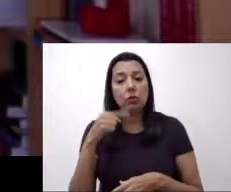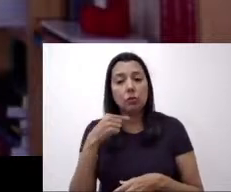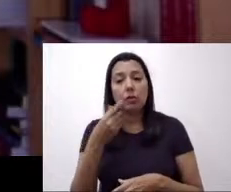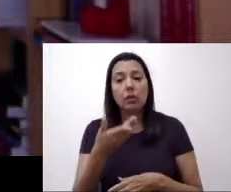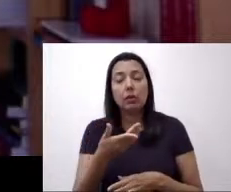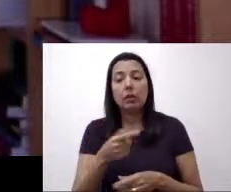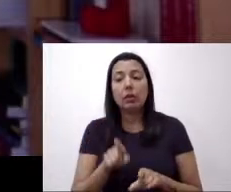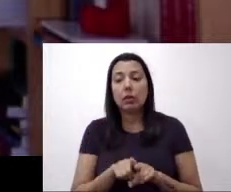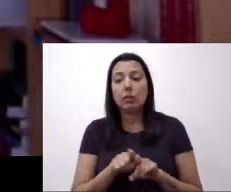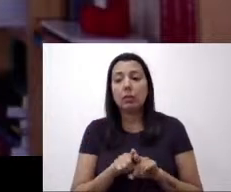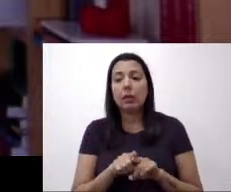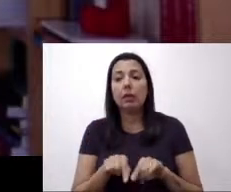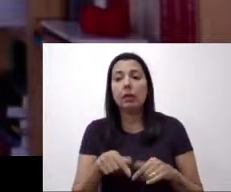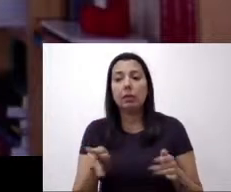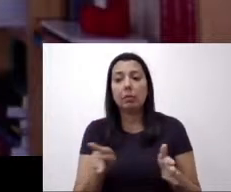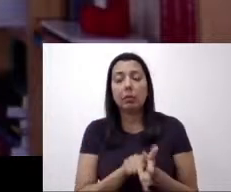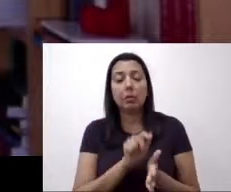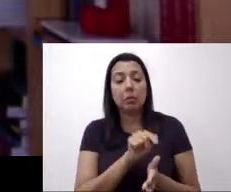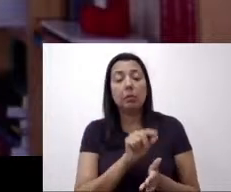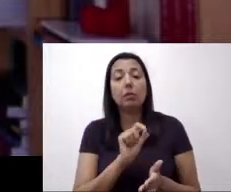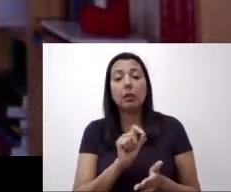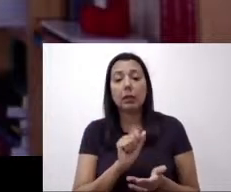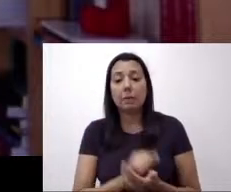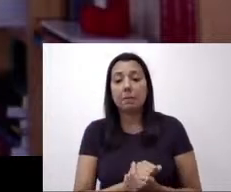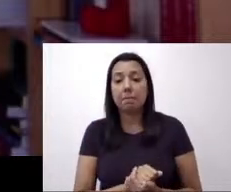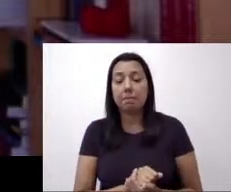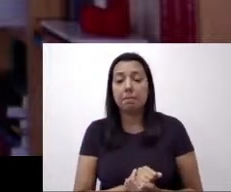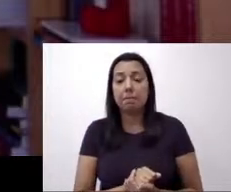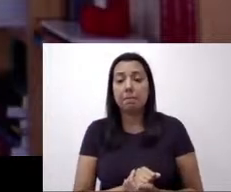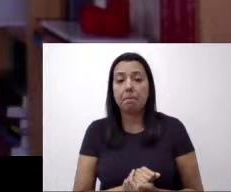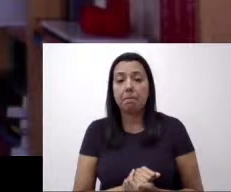there was, so that's